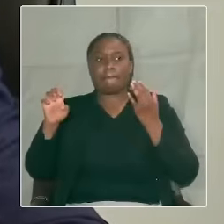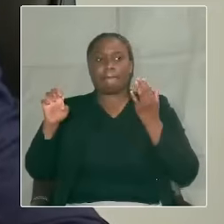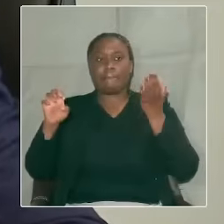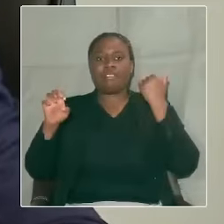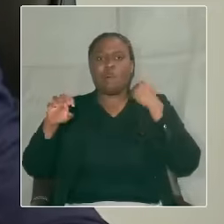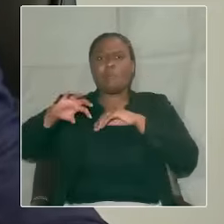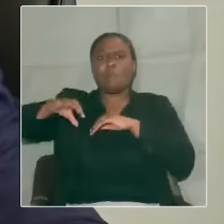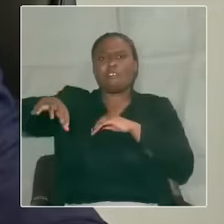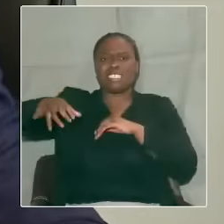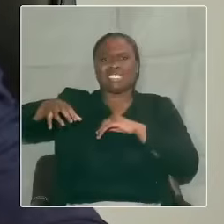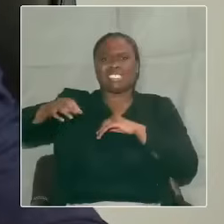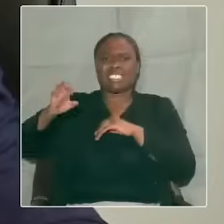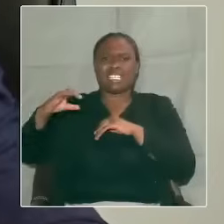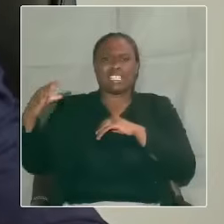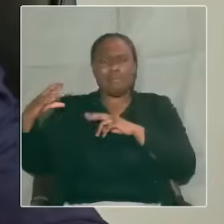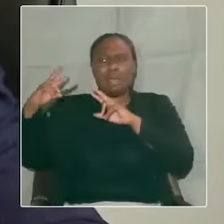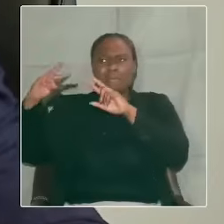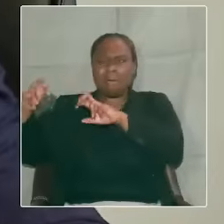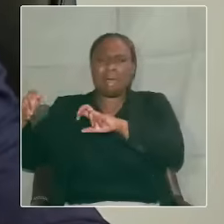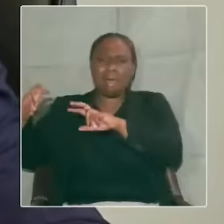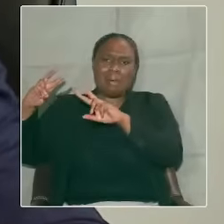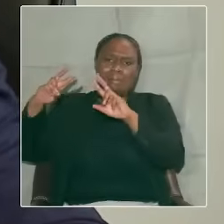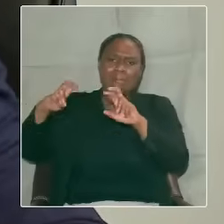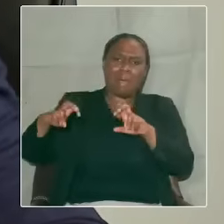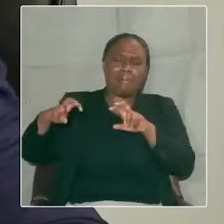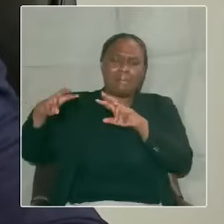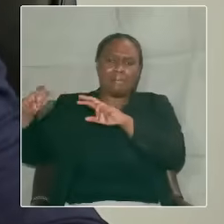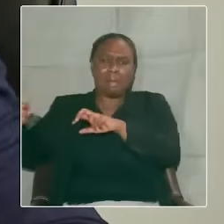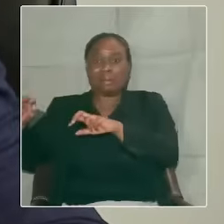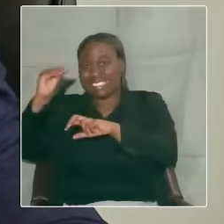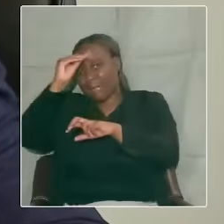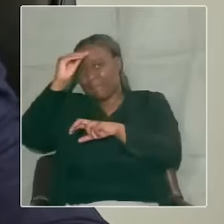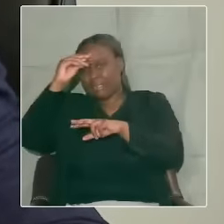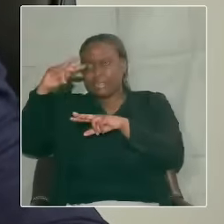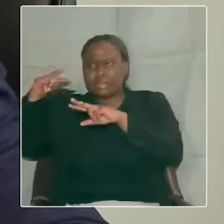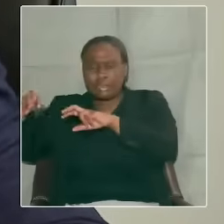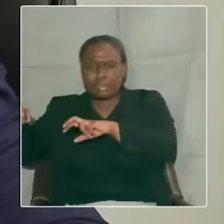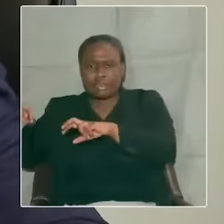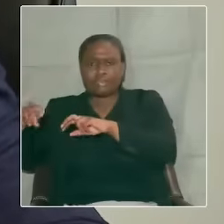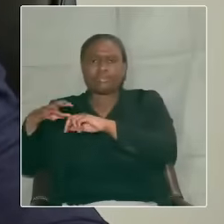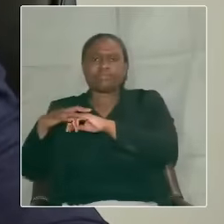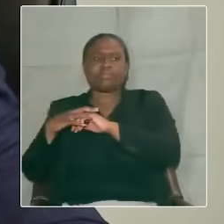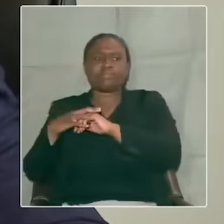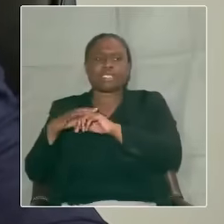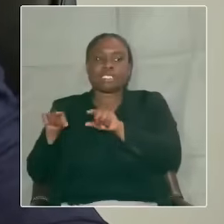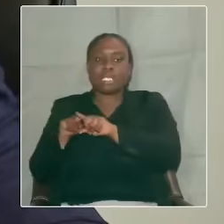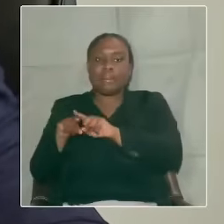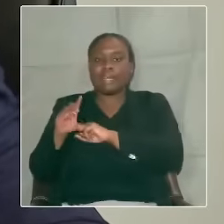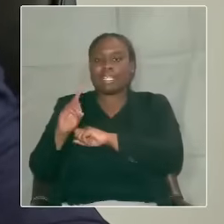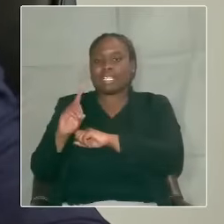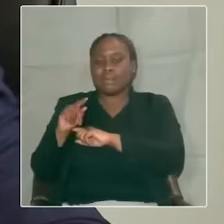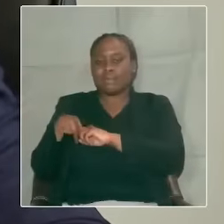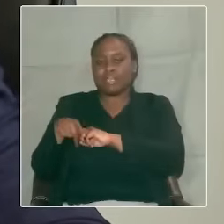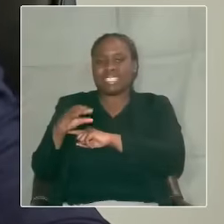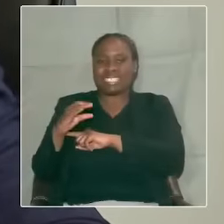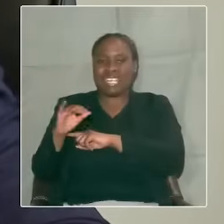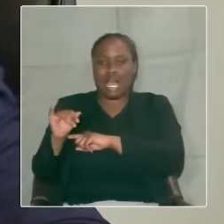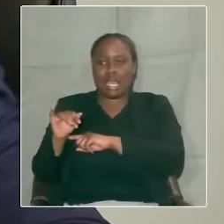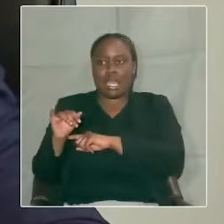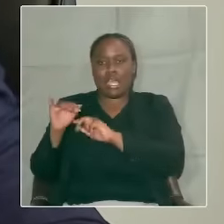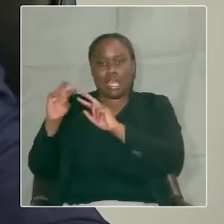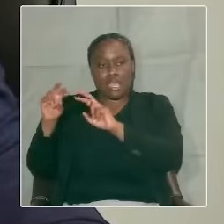the province of Eastern Cape, the SAPS in the Eastern Cape, including the DPCI in that